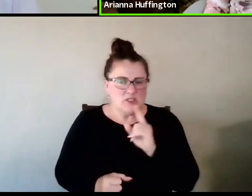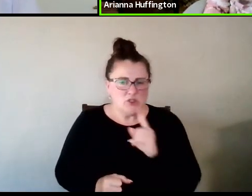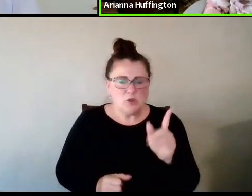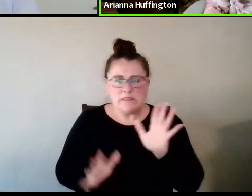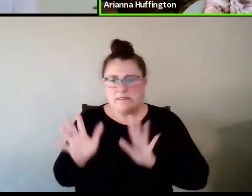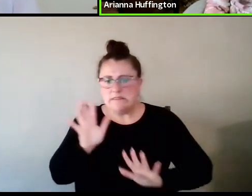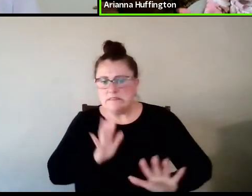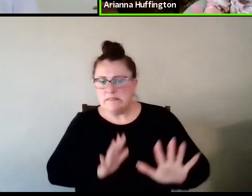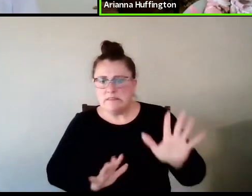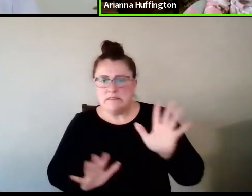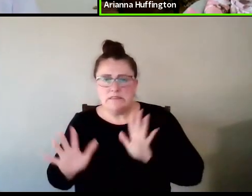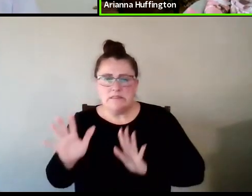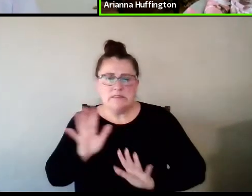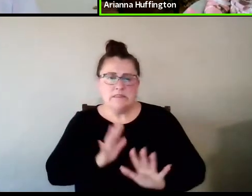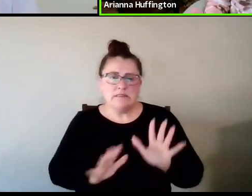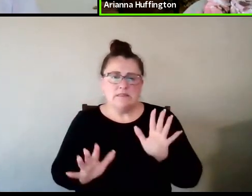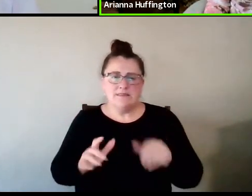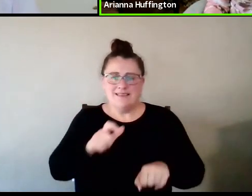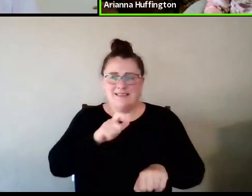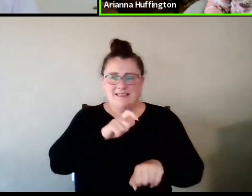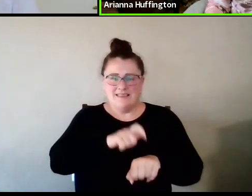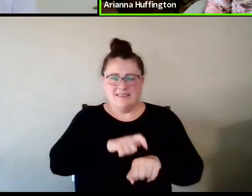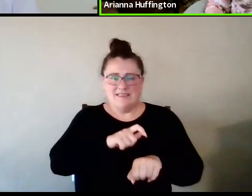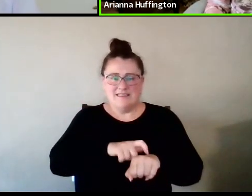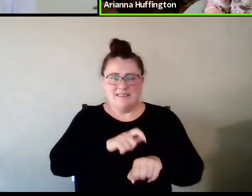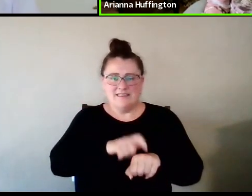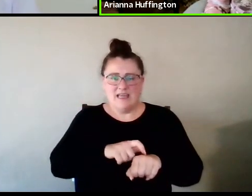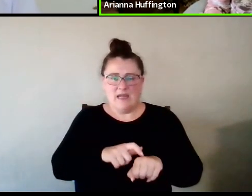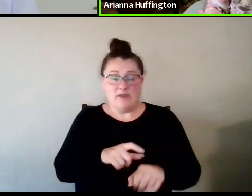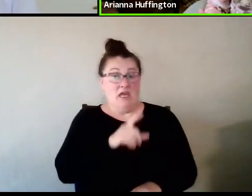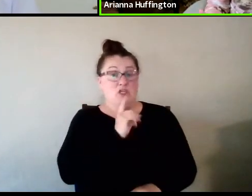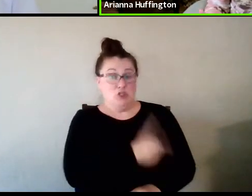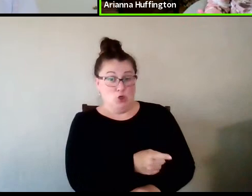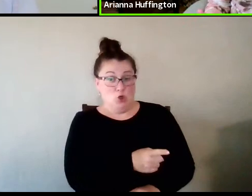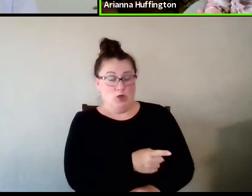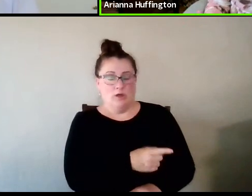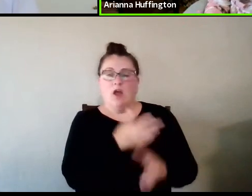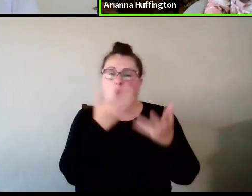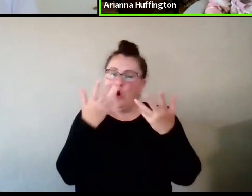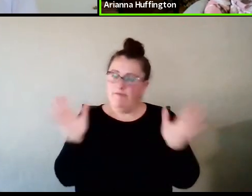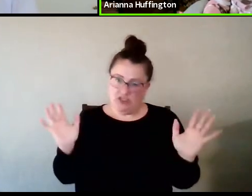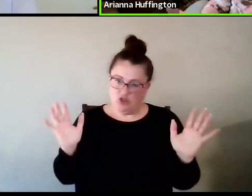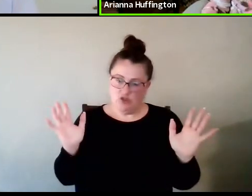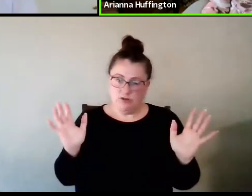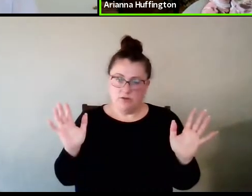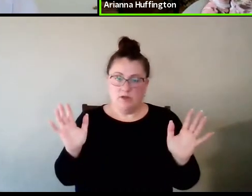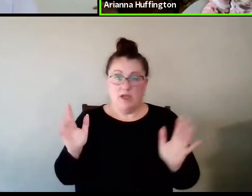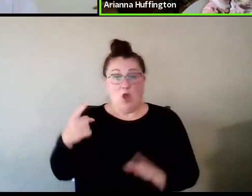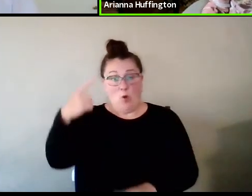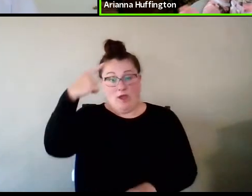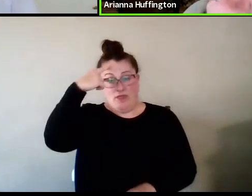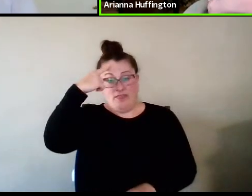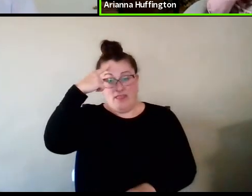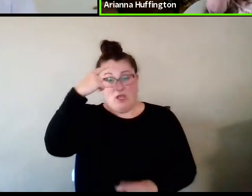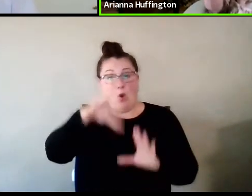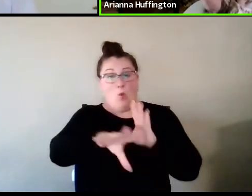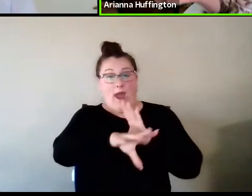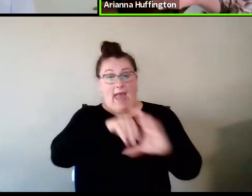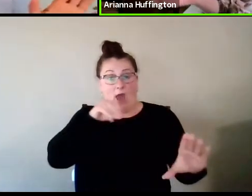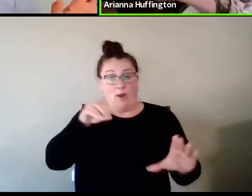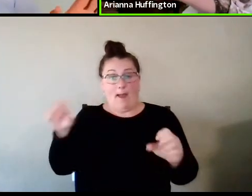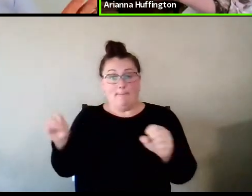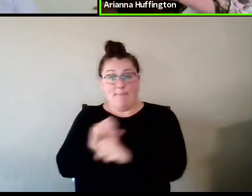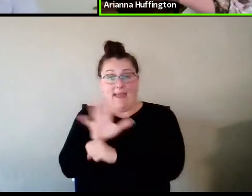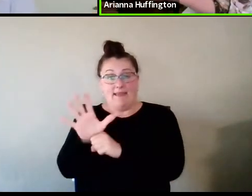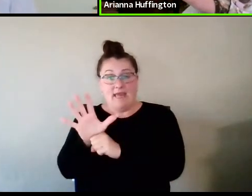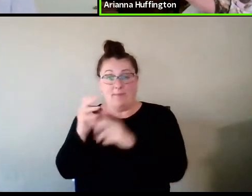that times of certainty are over. If there is anybody who thinks we'll come out of this pandemic